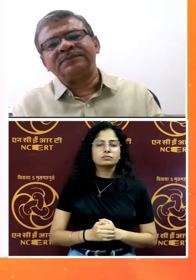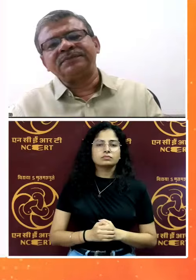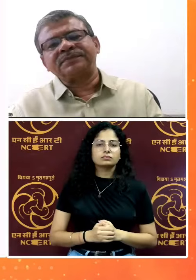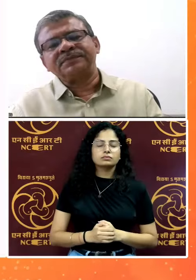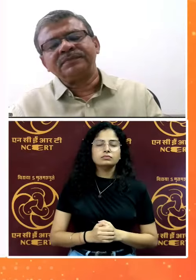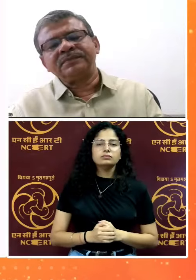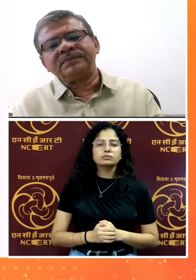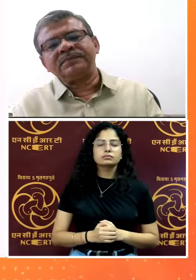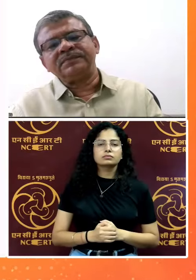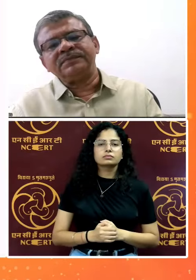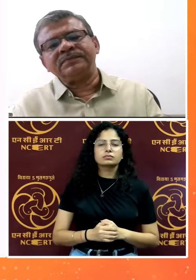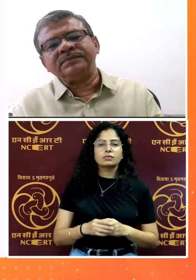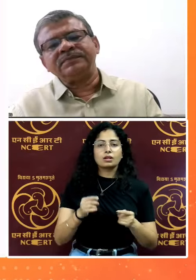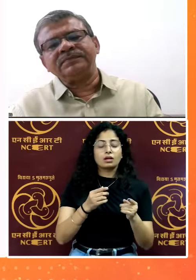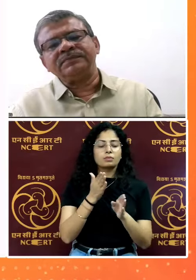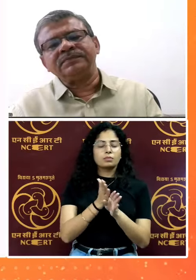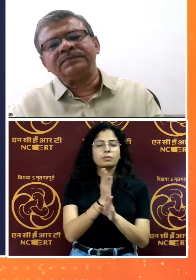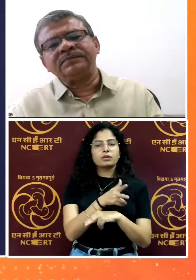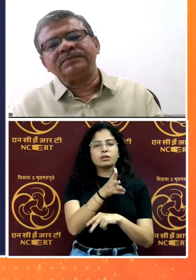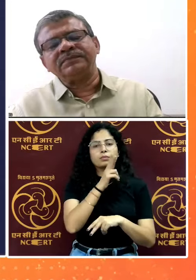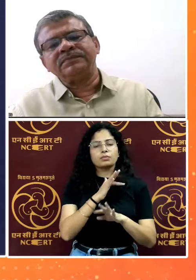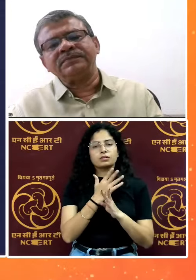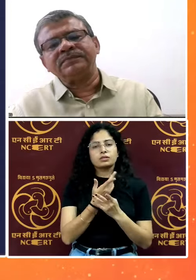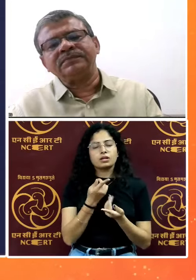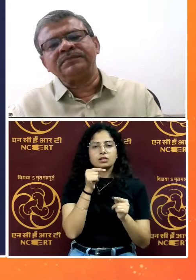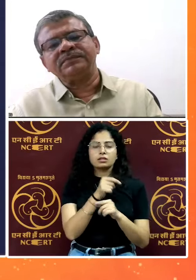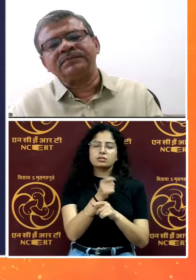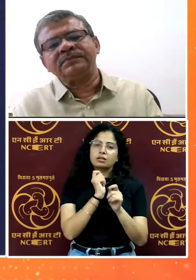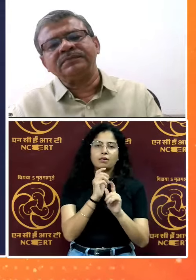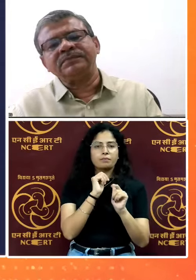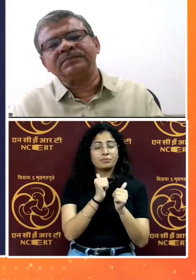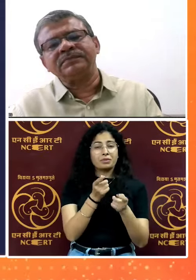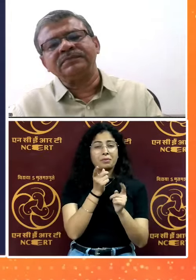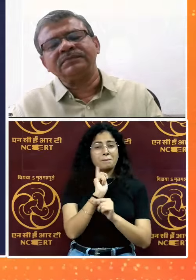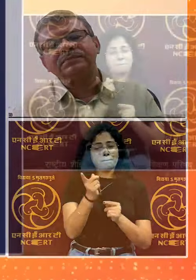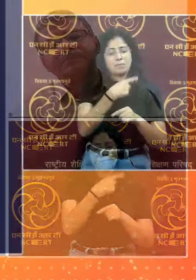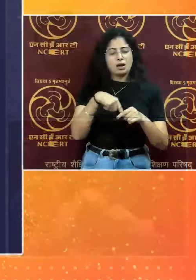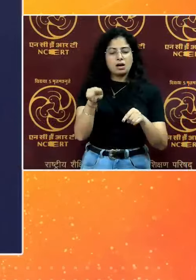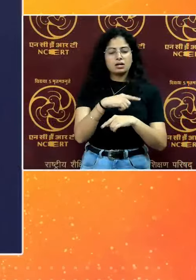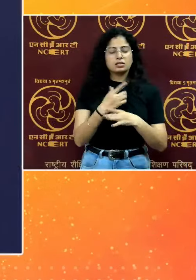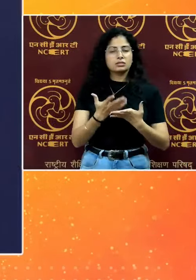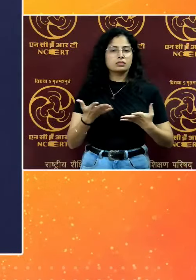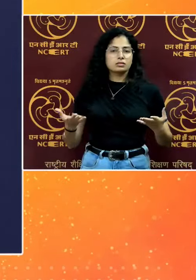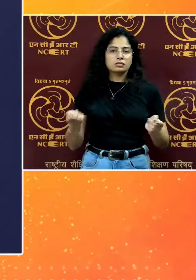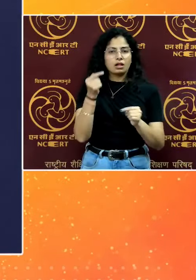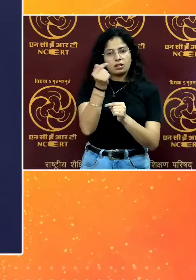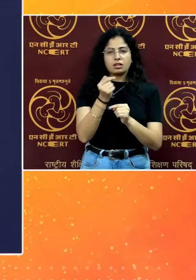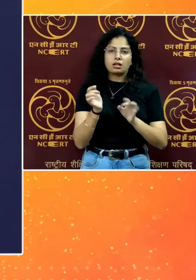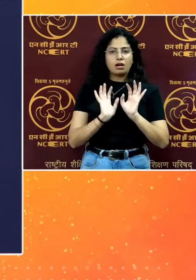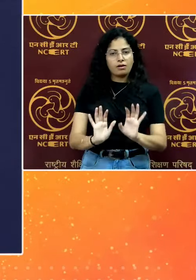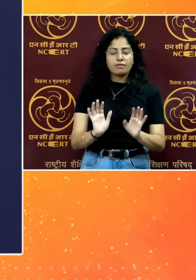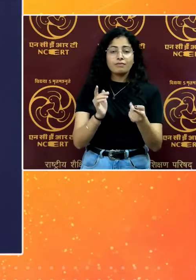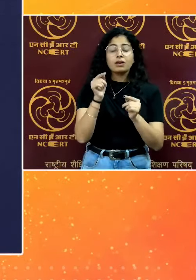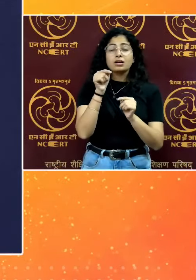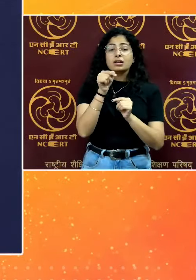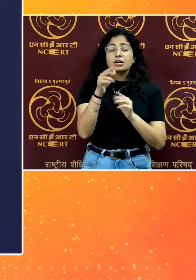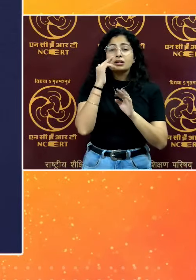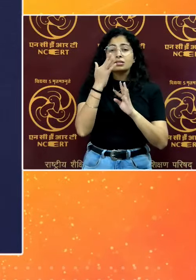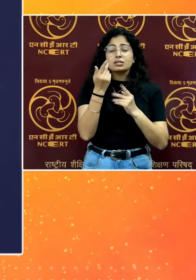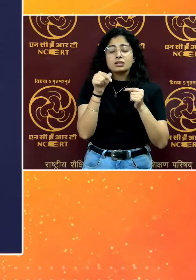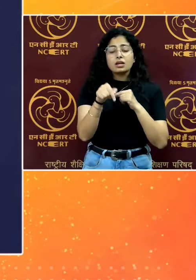Right. So, sir, as you mentioned that performance is absolutely wonderful, but then every system comes with its limitations, because here the range is